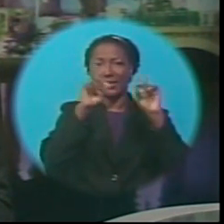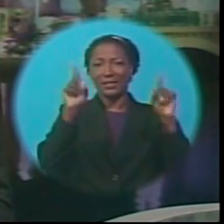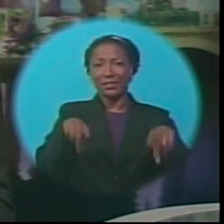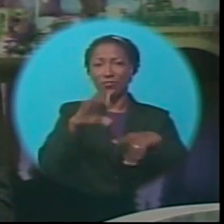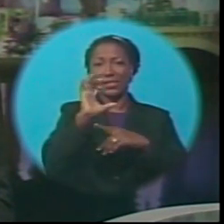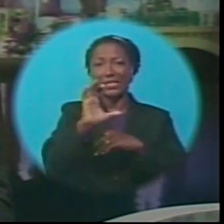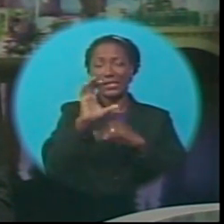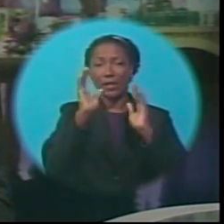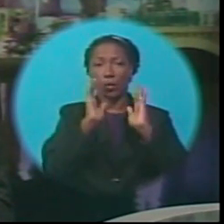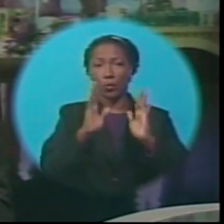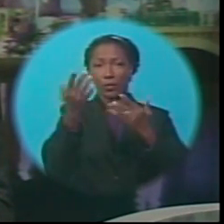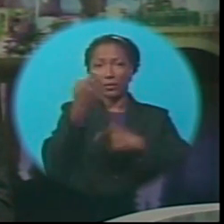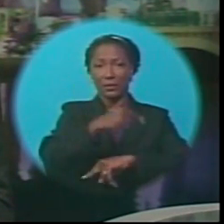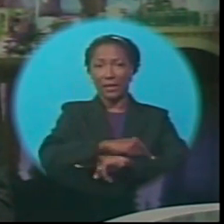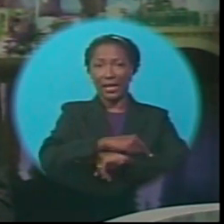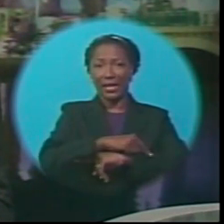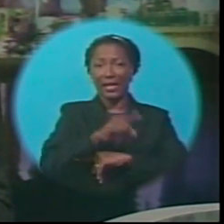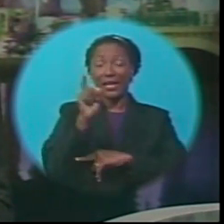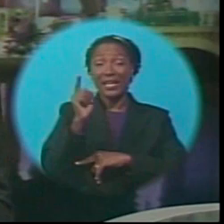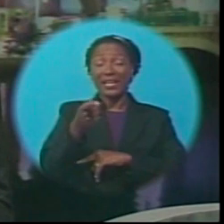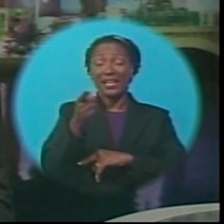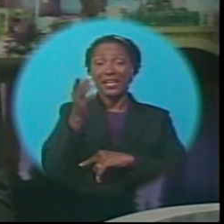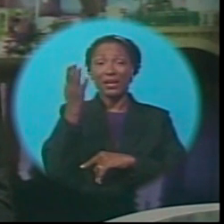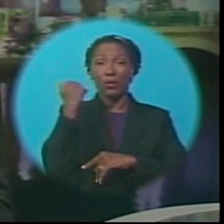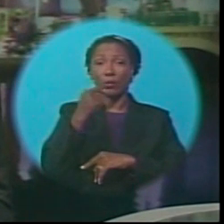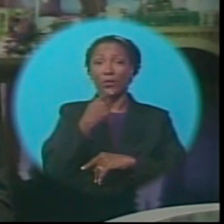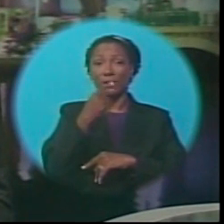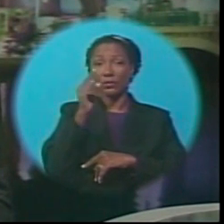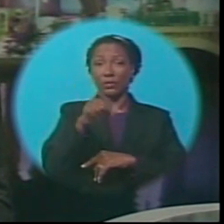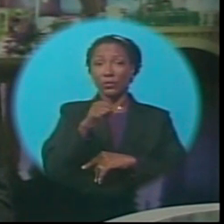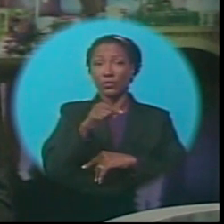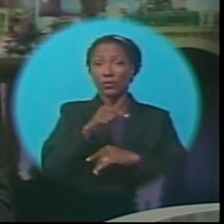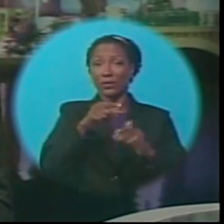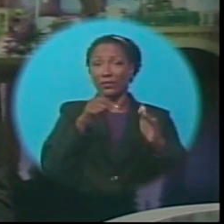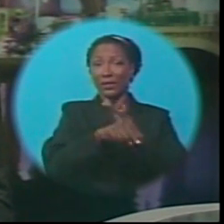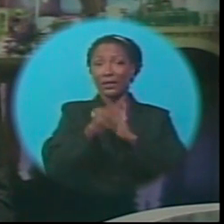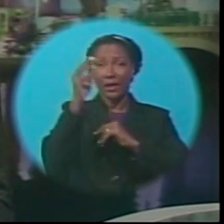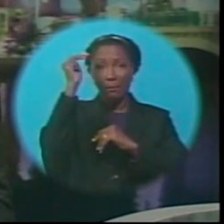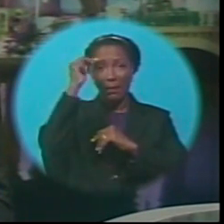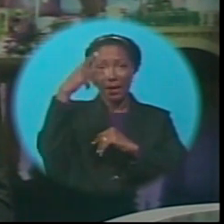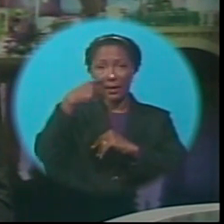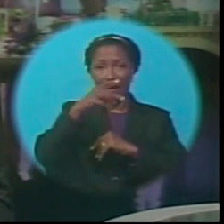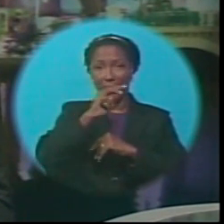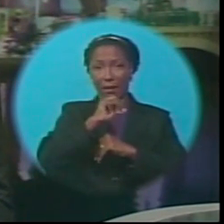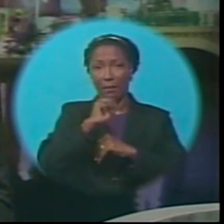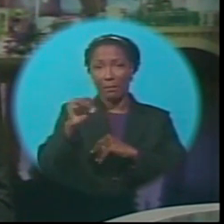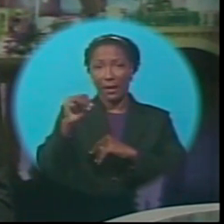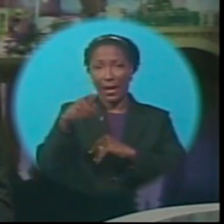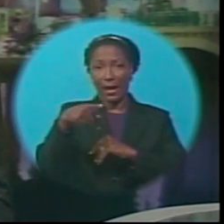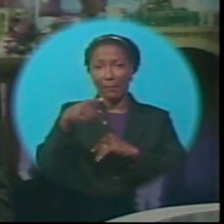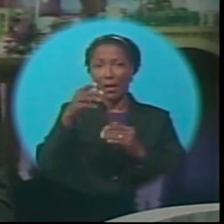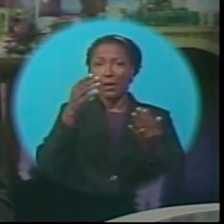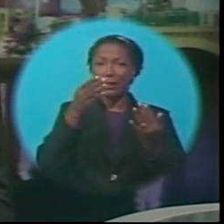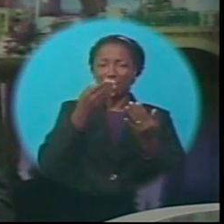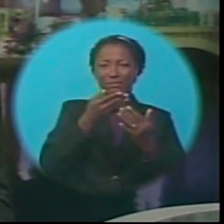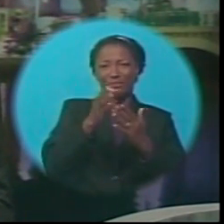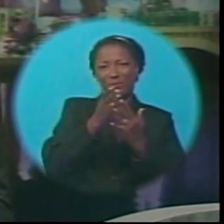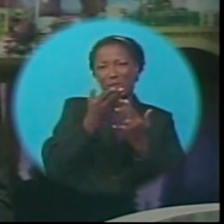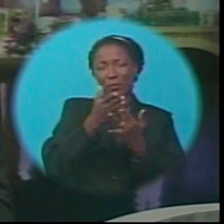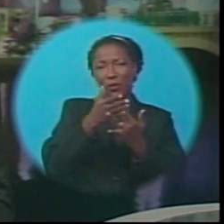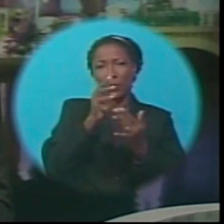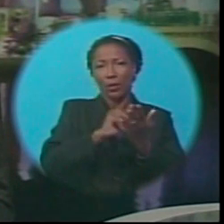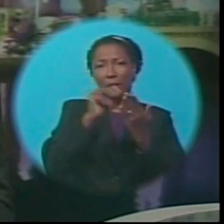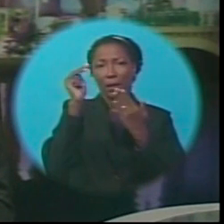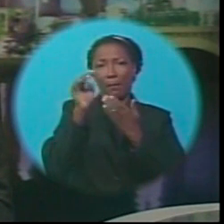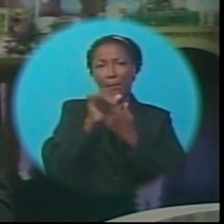earlier today. He is accused of killing Michael Mapp sometime between May 18th and 24th. On that charge, Grant will return